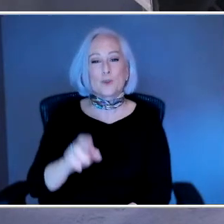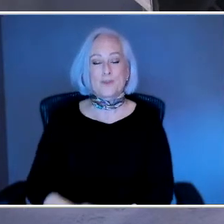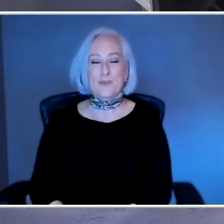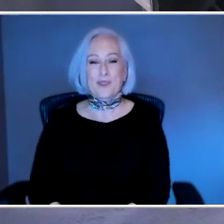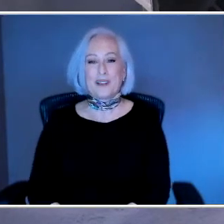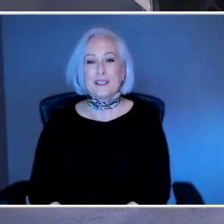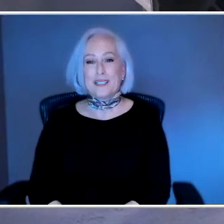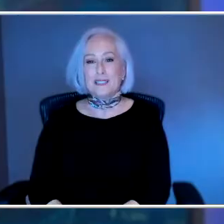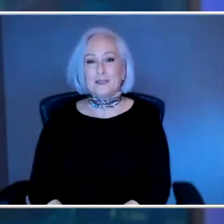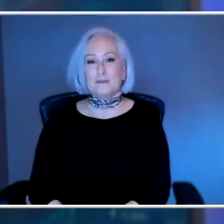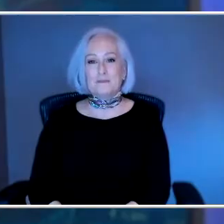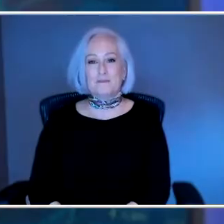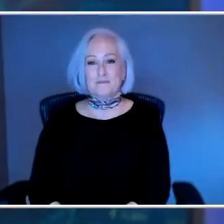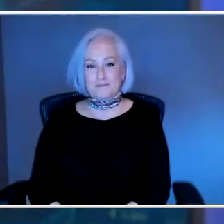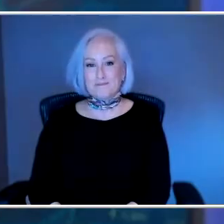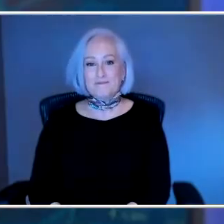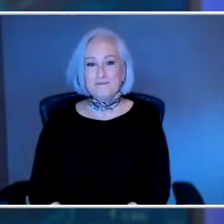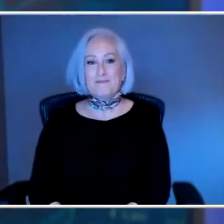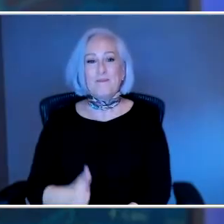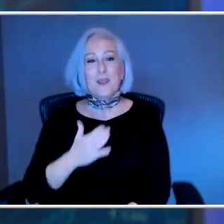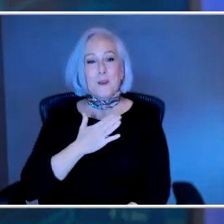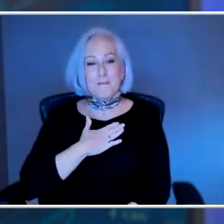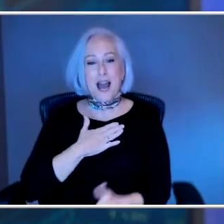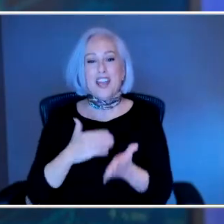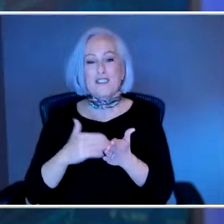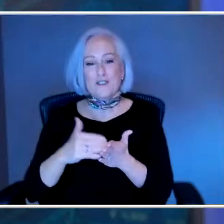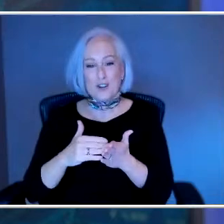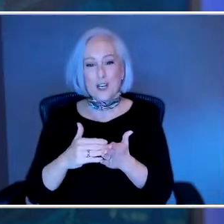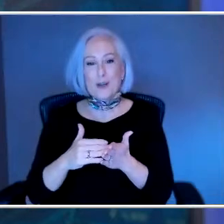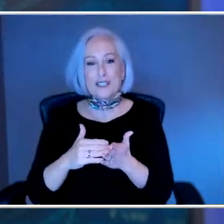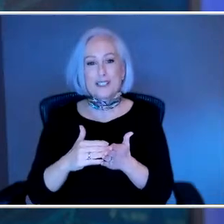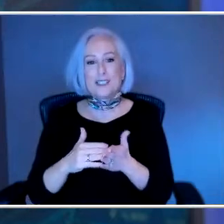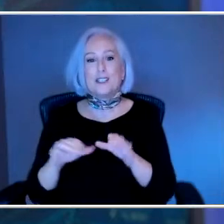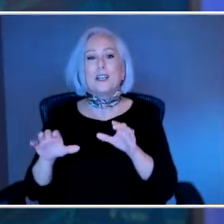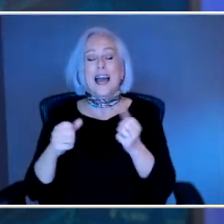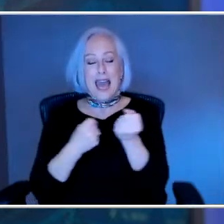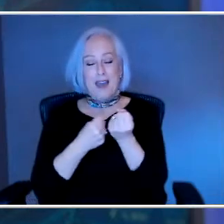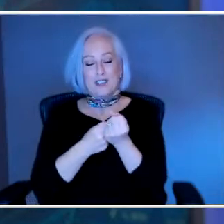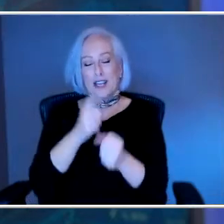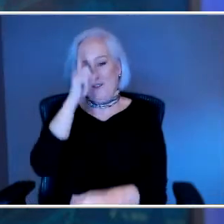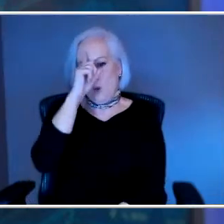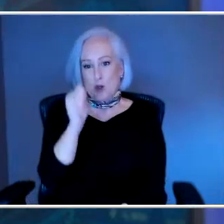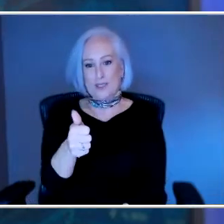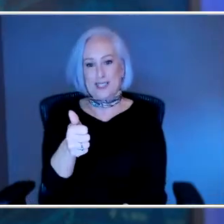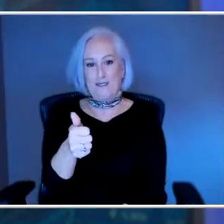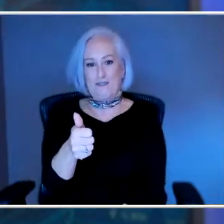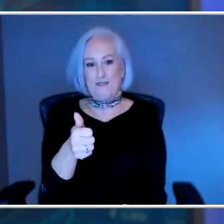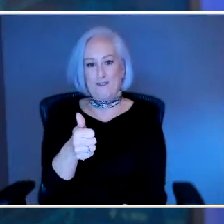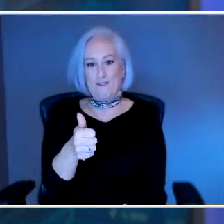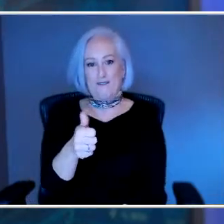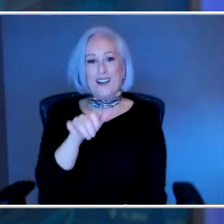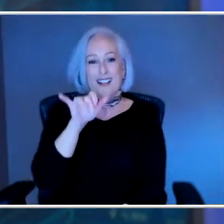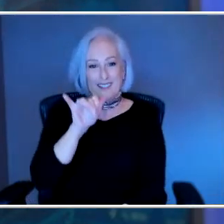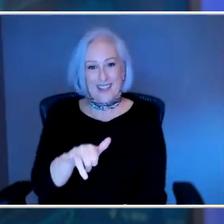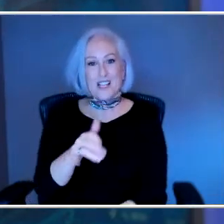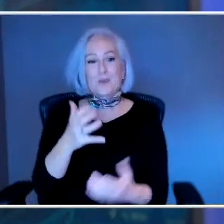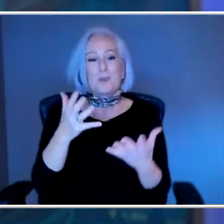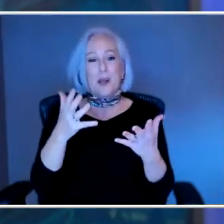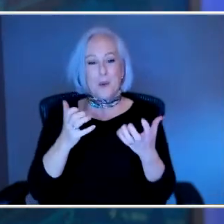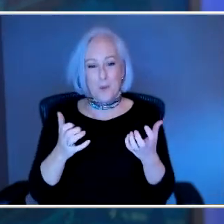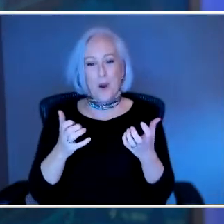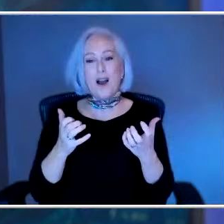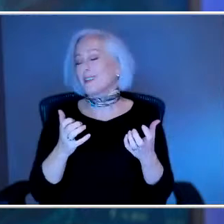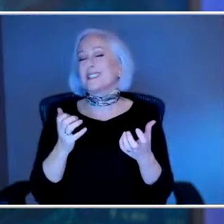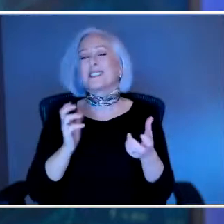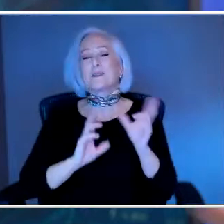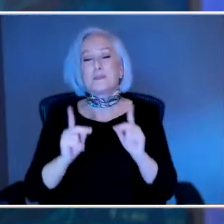I think what mine frequently is you need to be your own advocate. And that is part of what we're really talking about today, is if you feel in